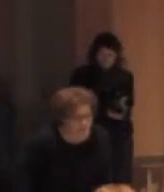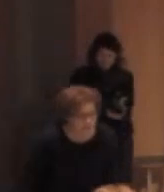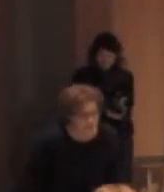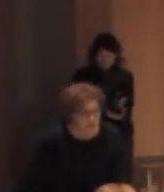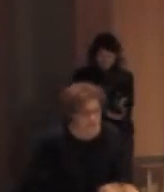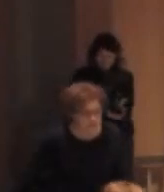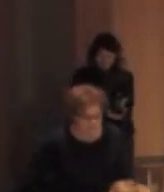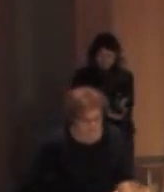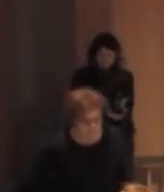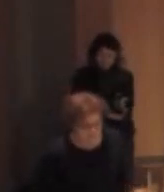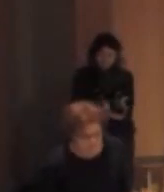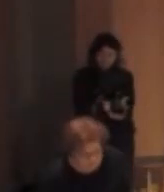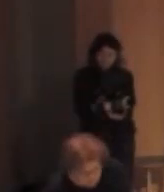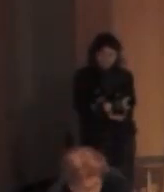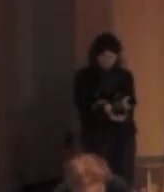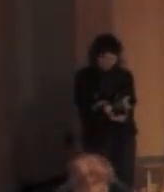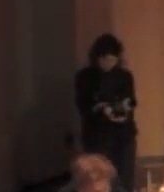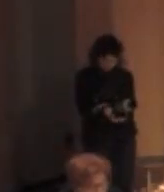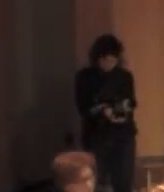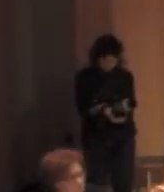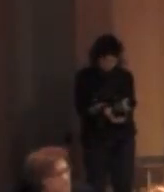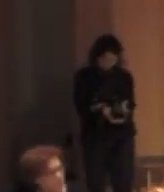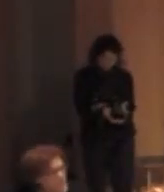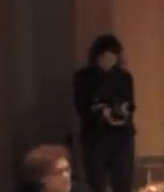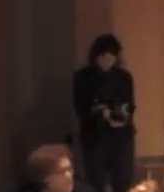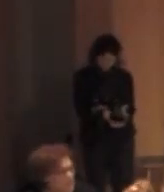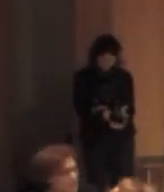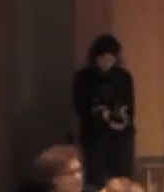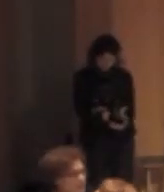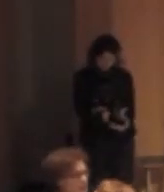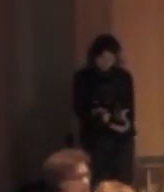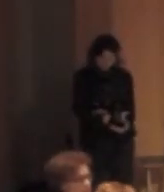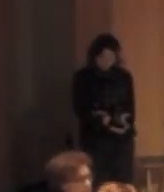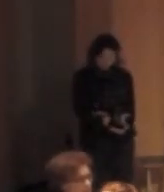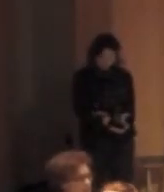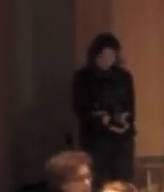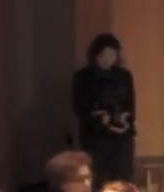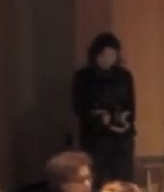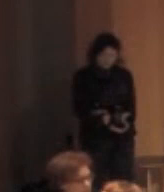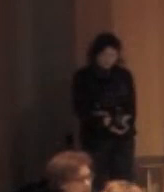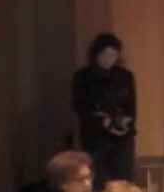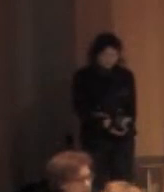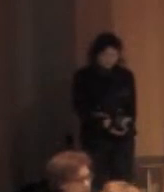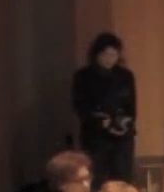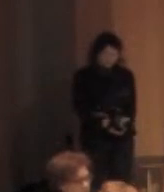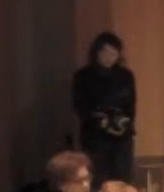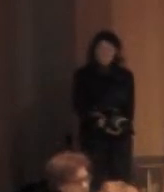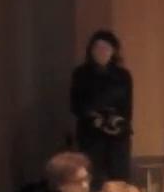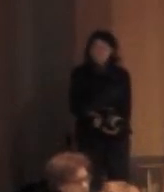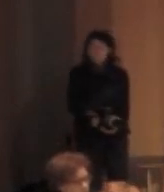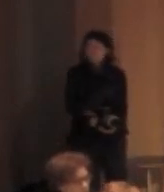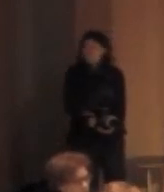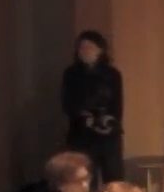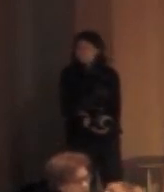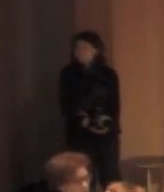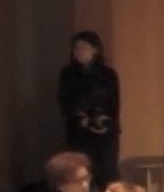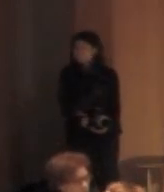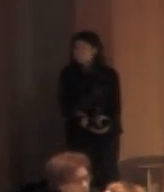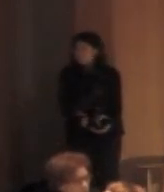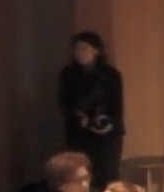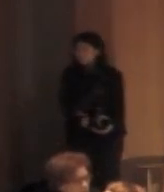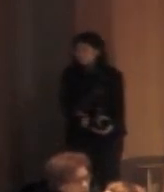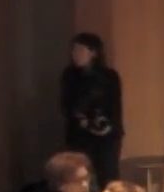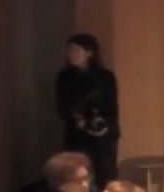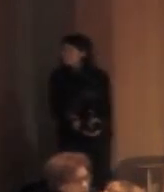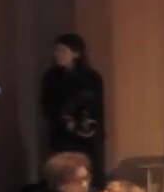actually first wanted to ask a little bit how how things have felt differently